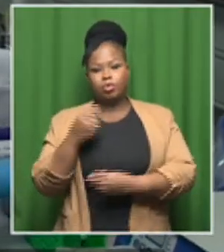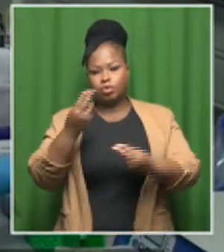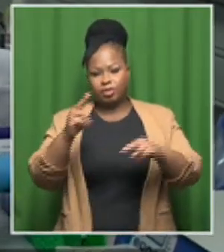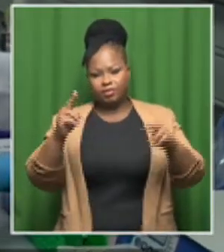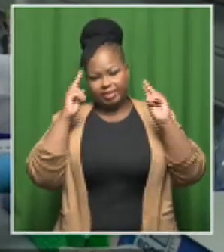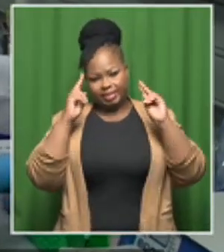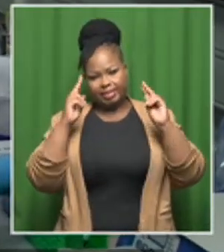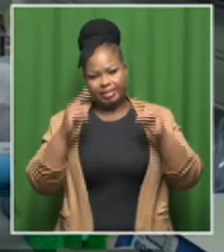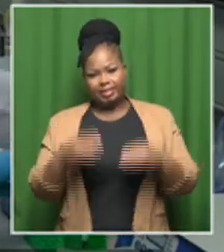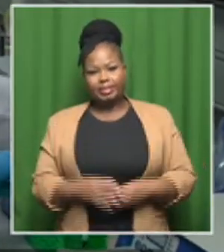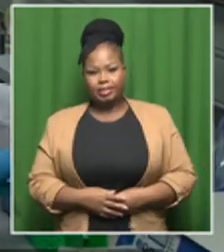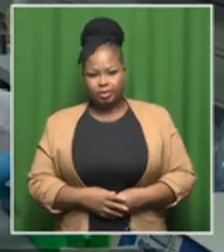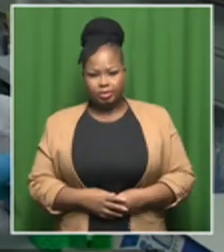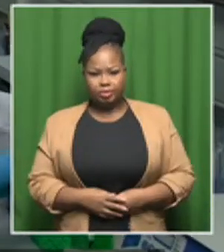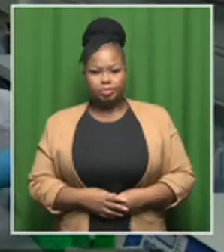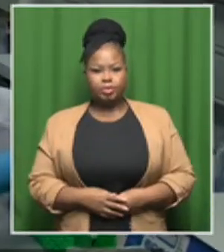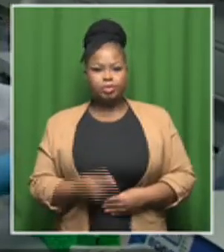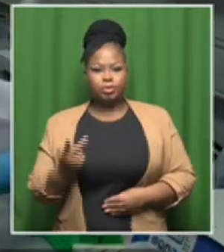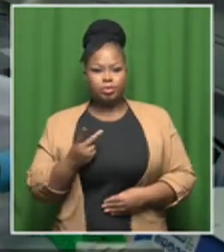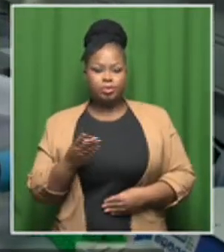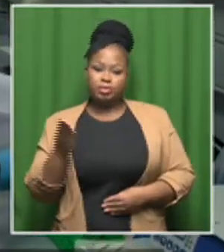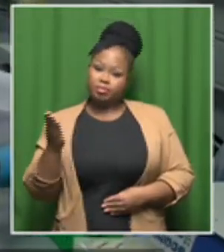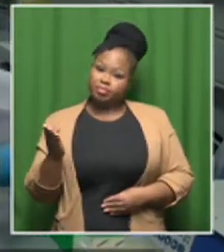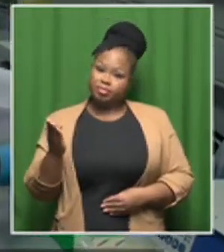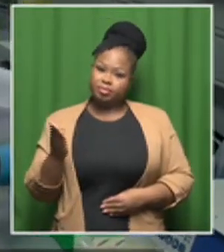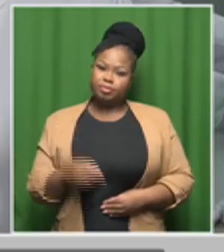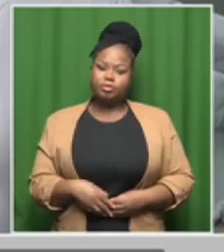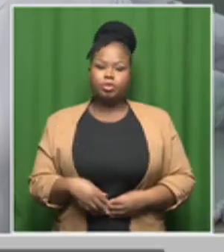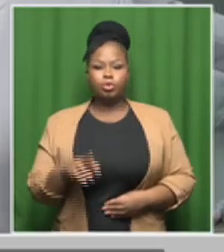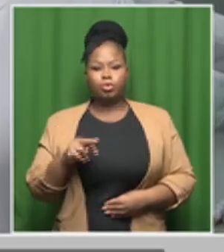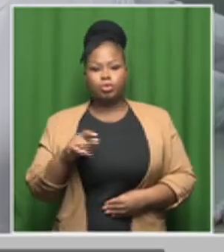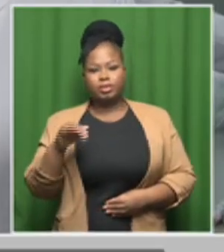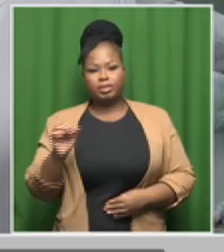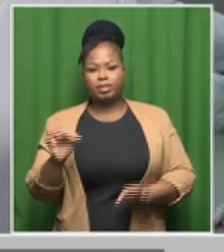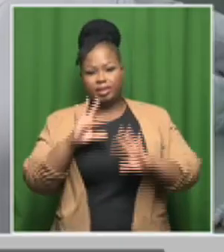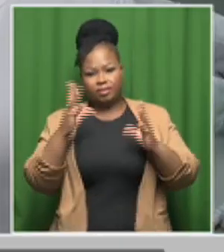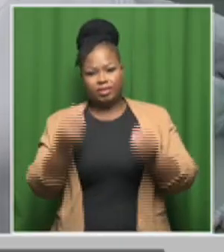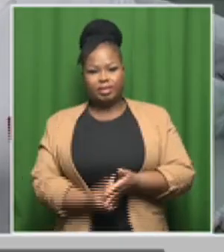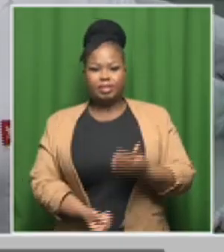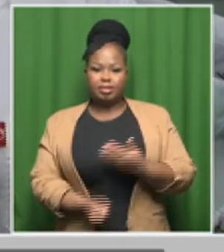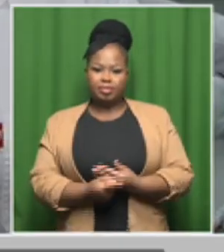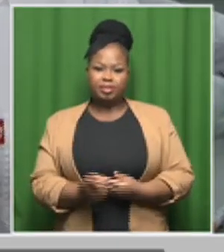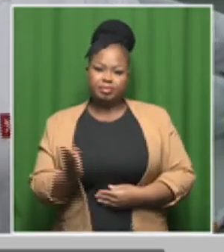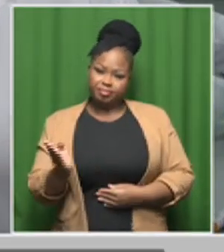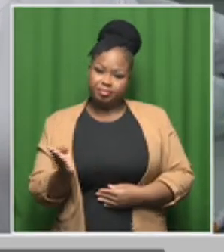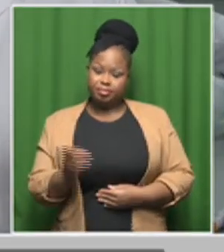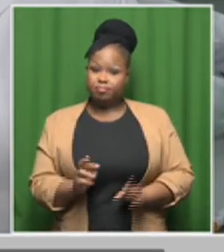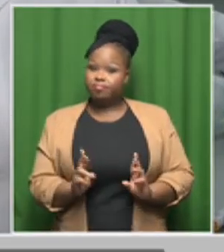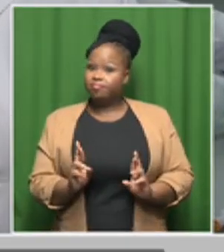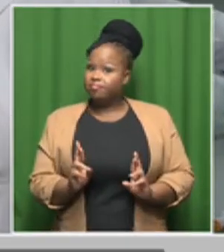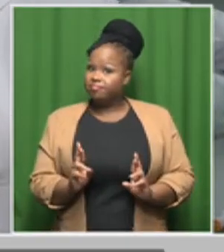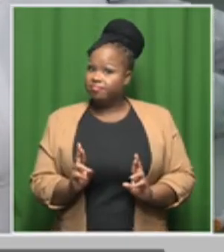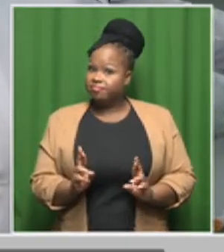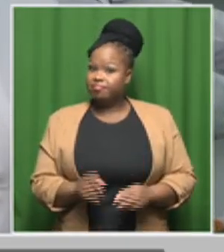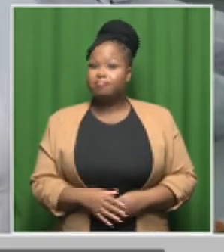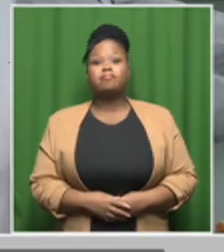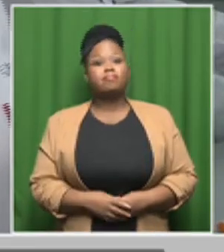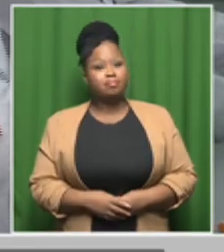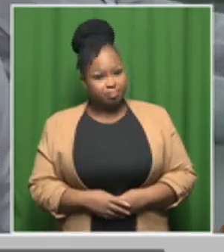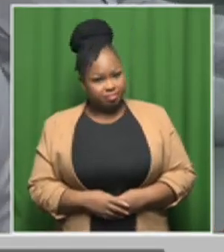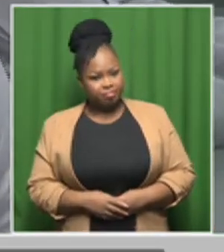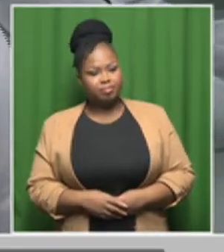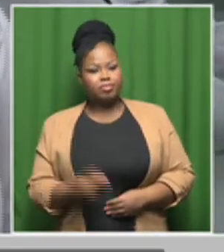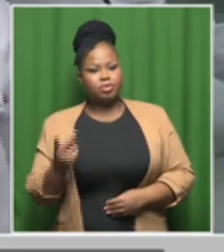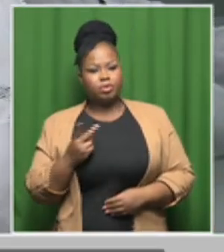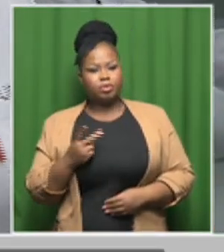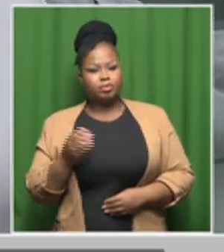it is no mean feat here at UNISA and all the work that is happening here. So we hope that this has been as eye-opening for you as